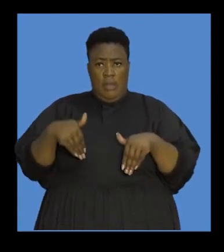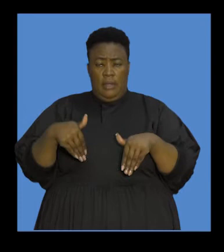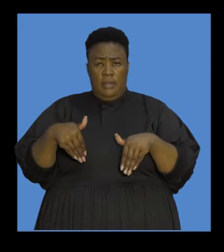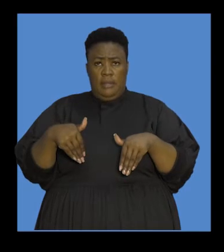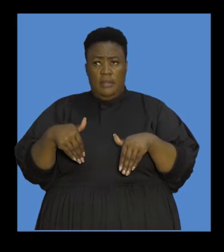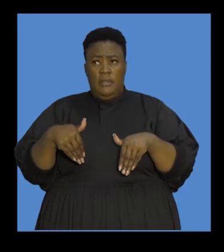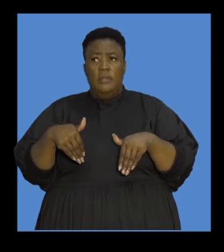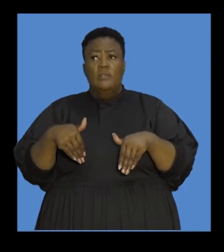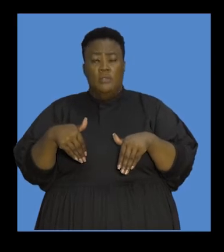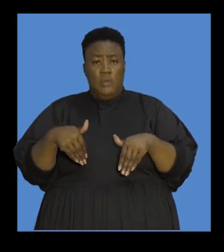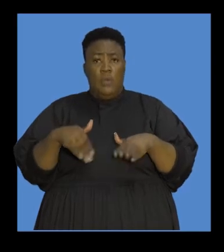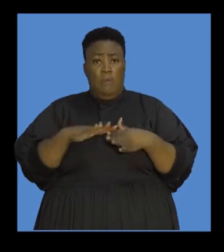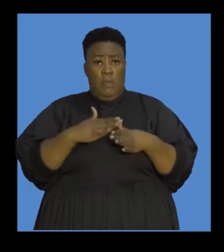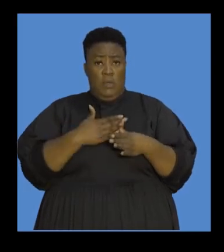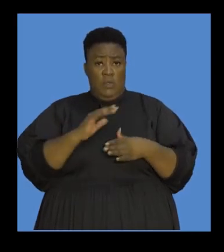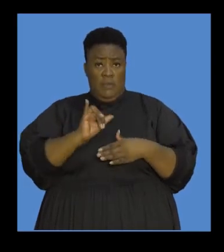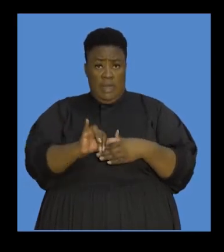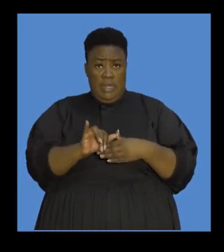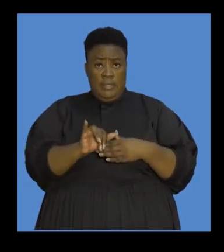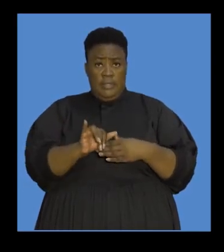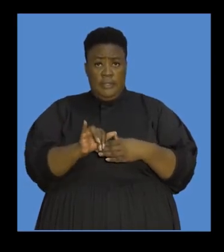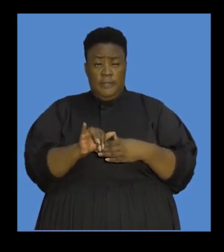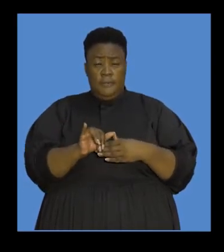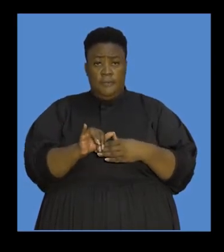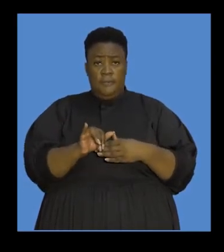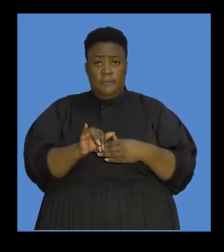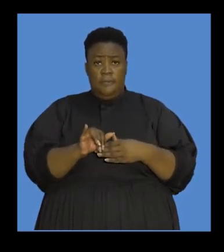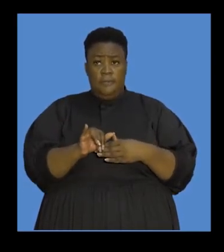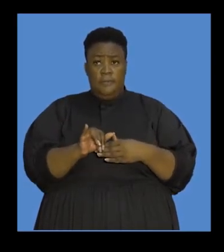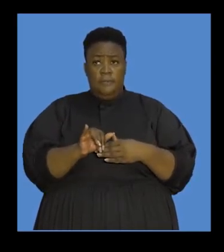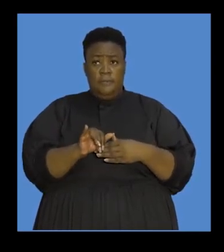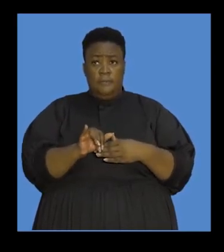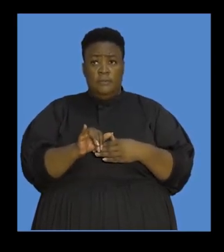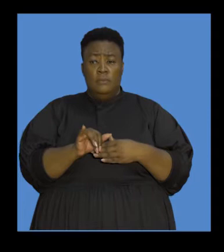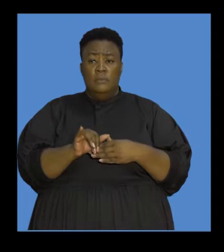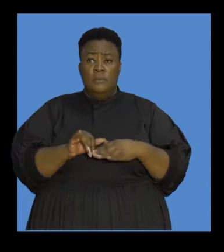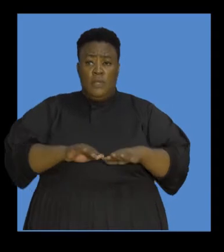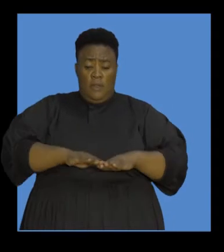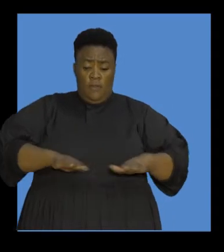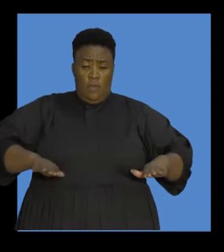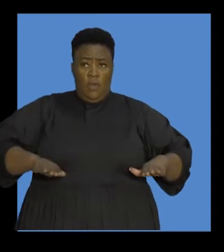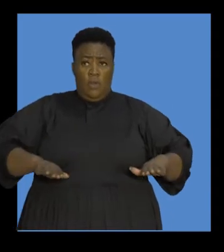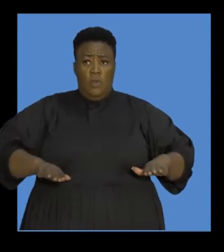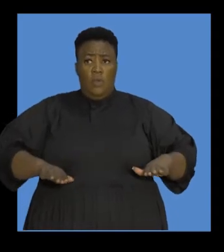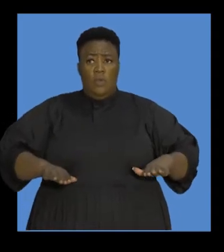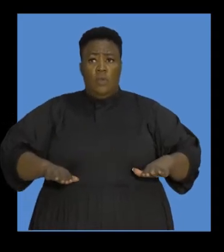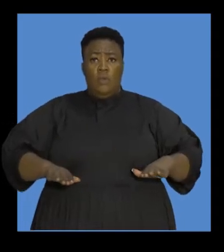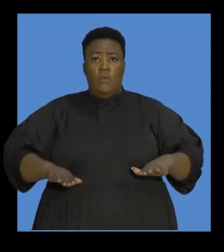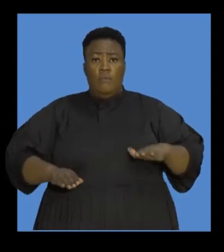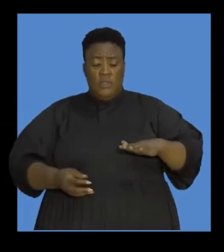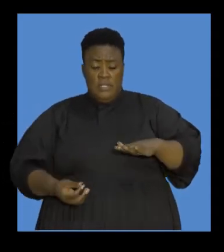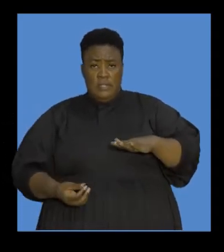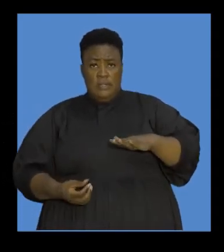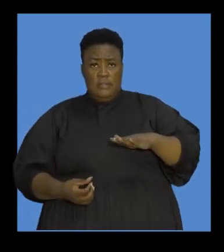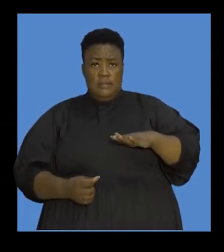But as a consequence of your foot pushing downwards, okay, the floor